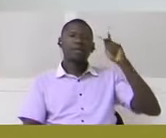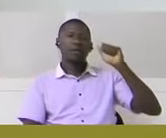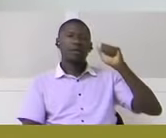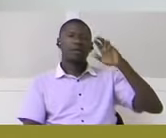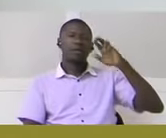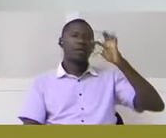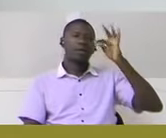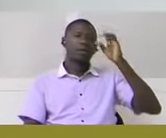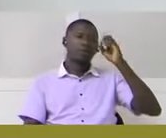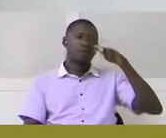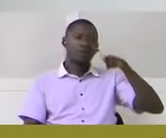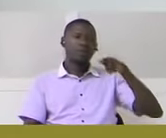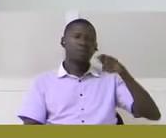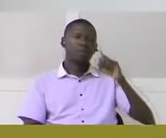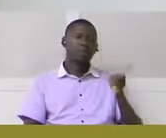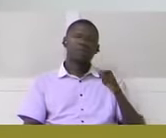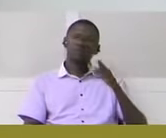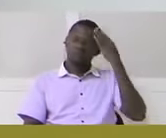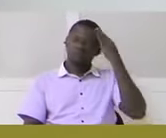I felt sad.